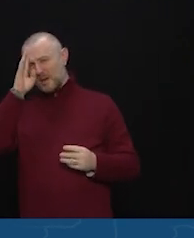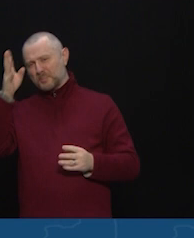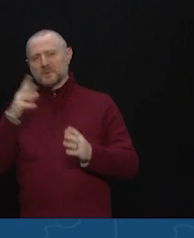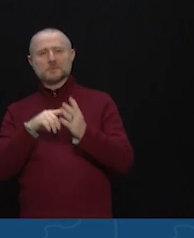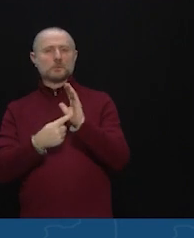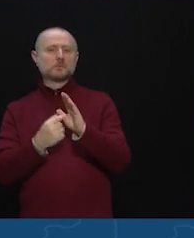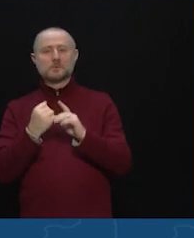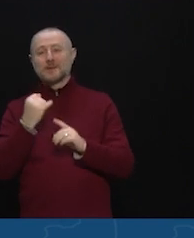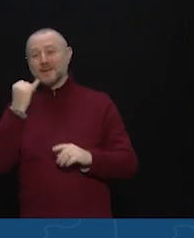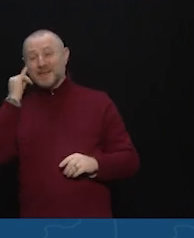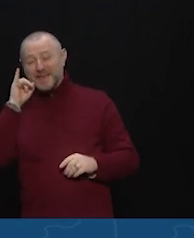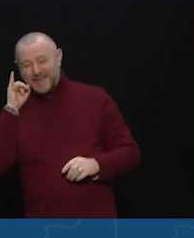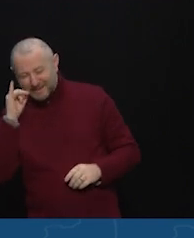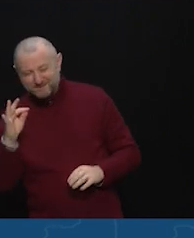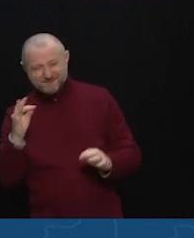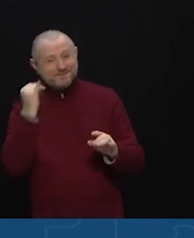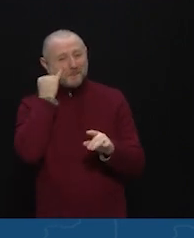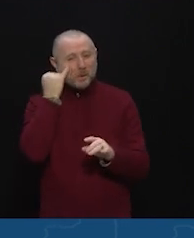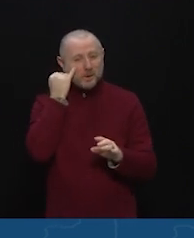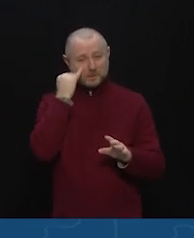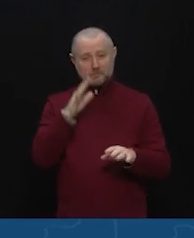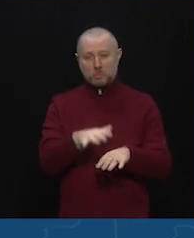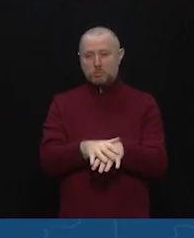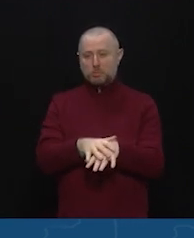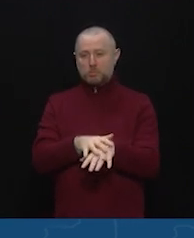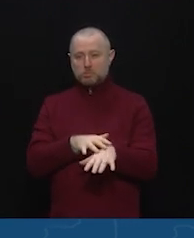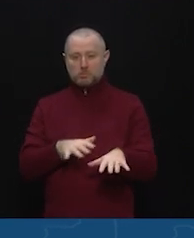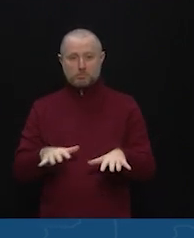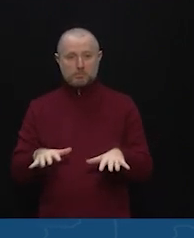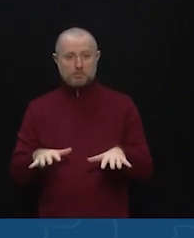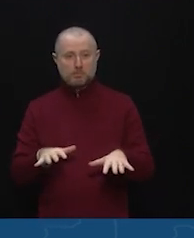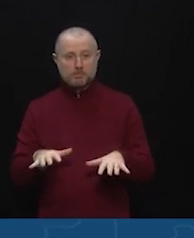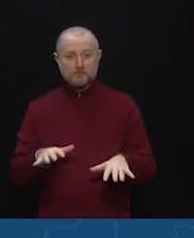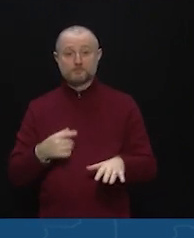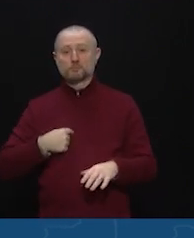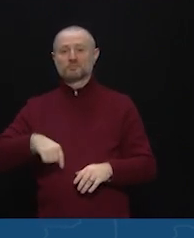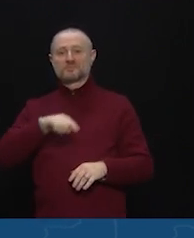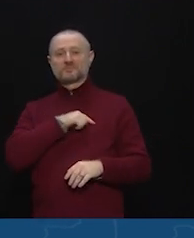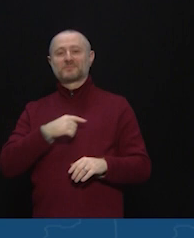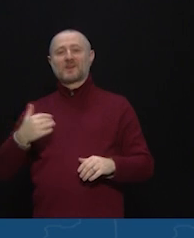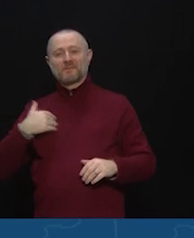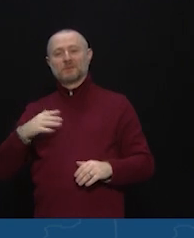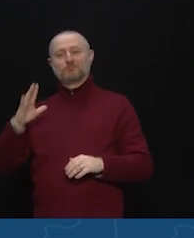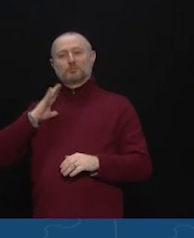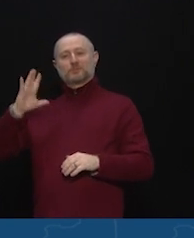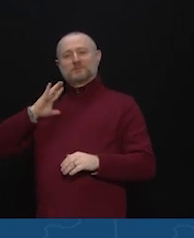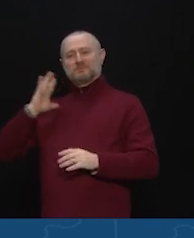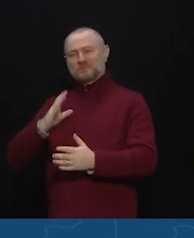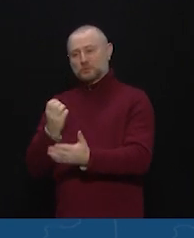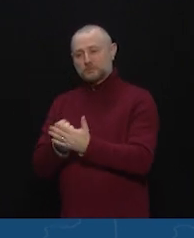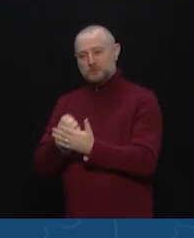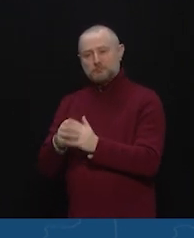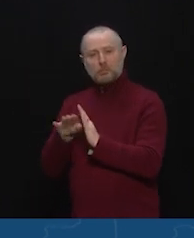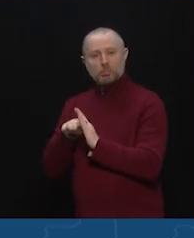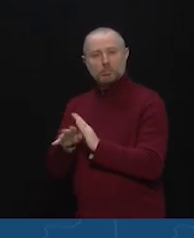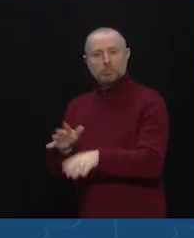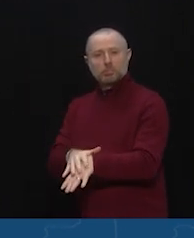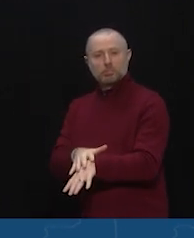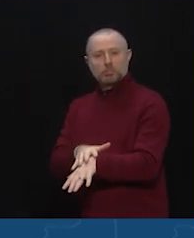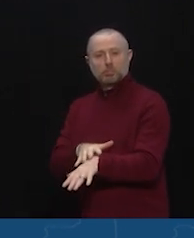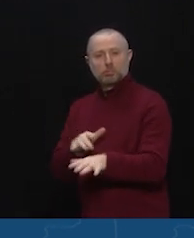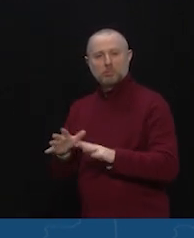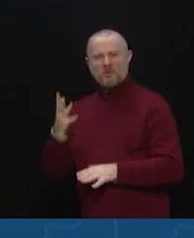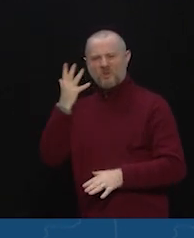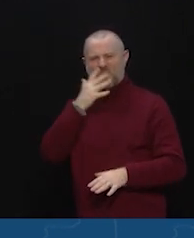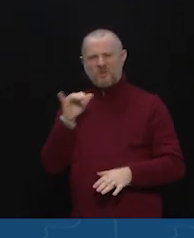scenario. So just an order of magnitude, we took the previous recessions and did a simulation of what would happen in